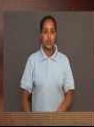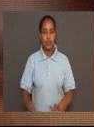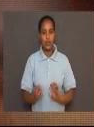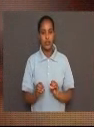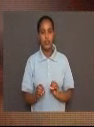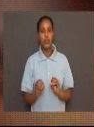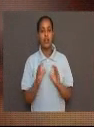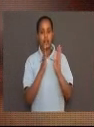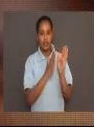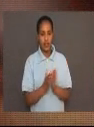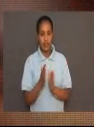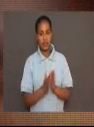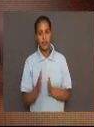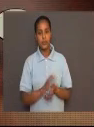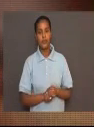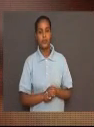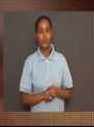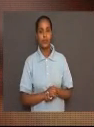Students, let's get ready.